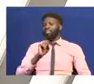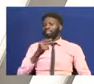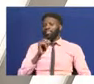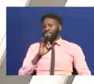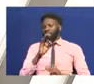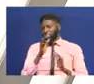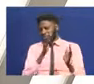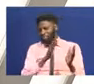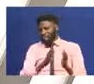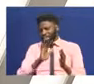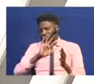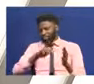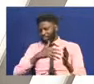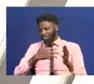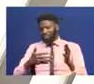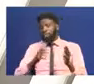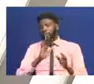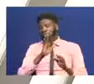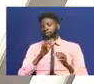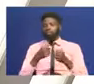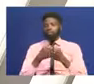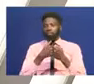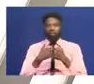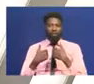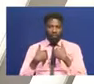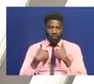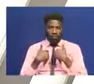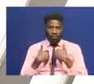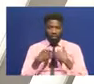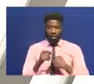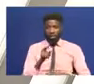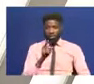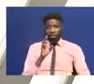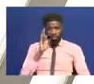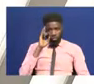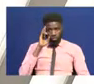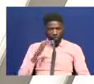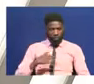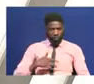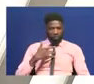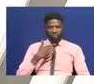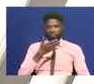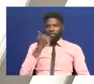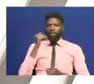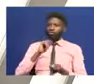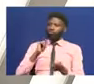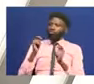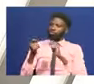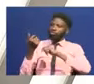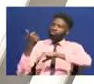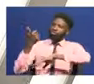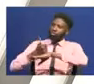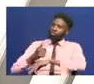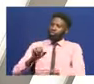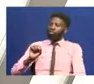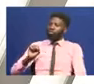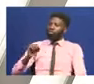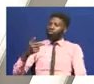and there are certain needs which it was not able to meet. And that's the reason why it became necessary for us to transform this. For example, there has